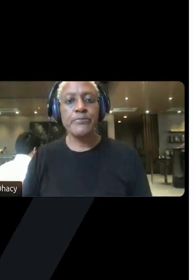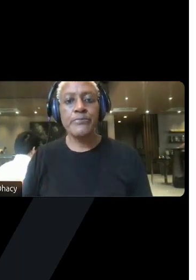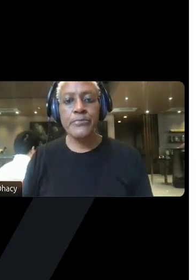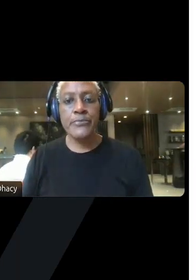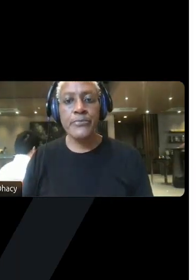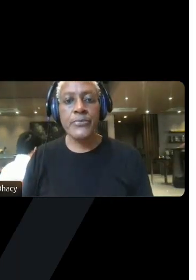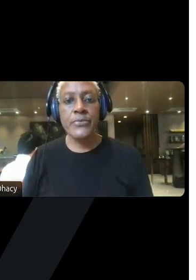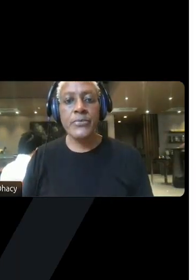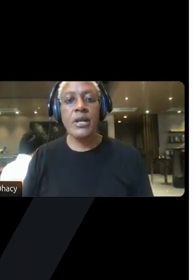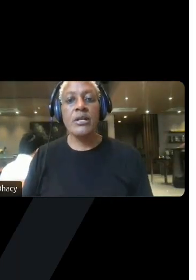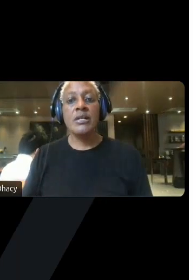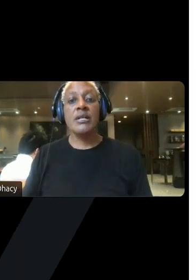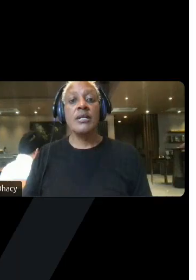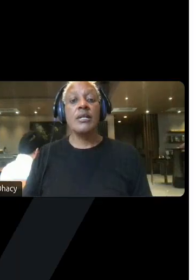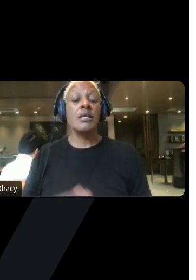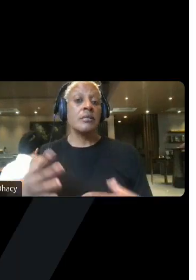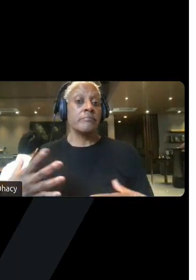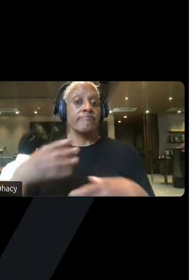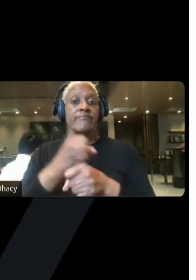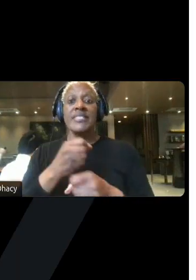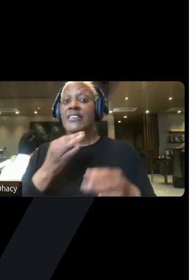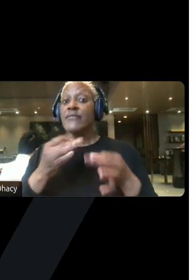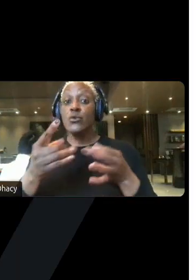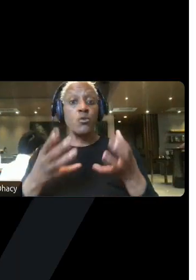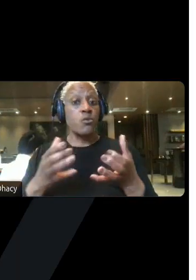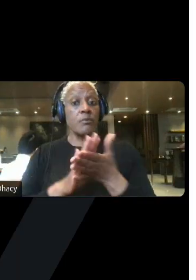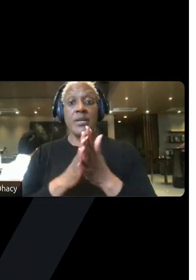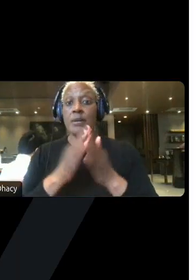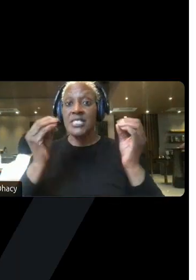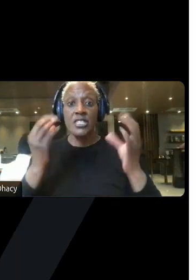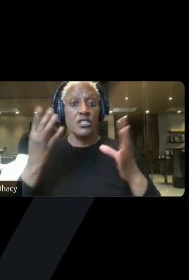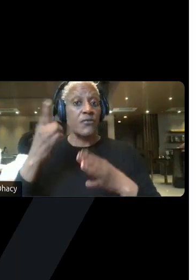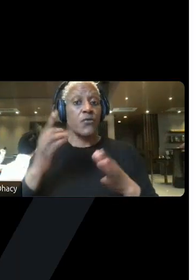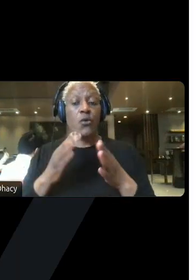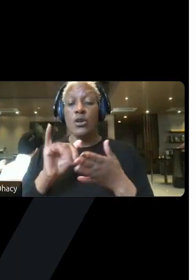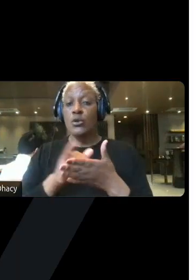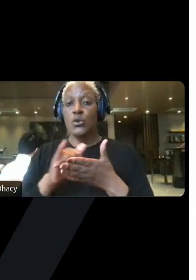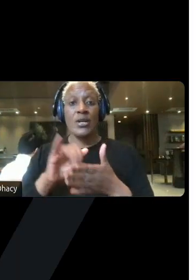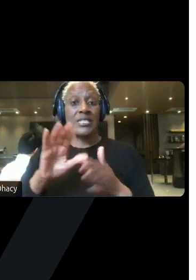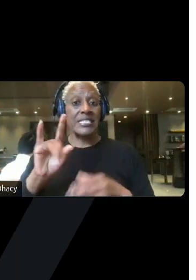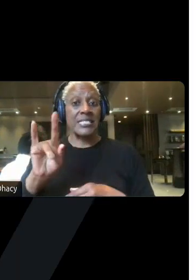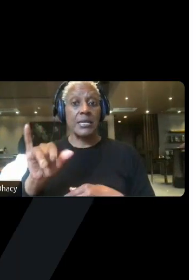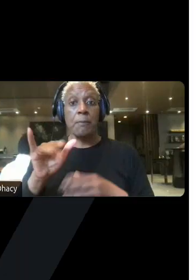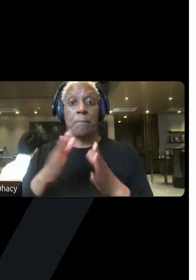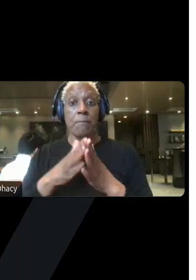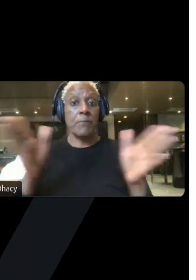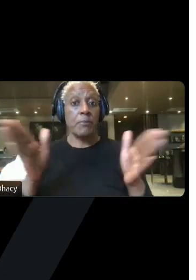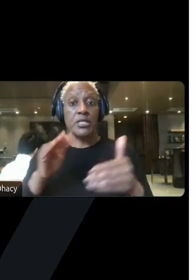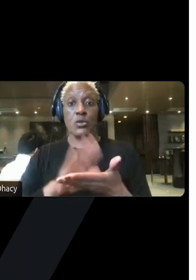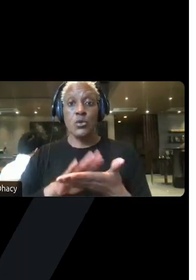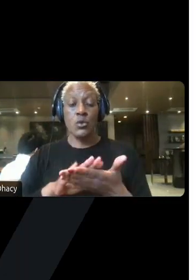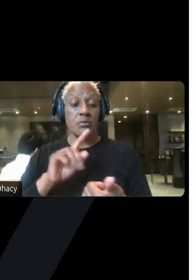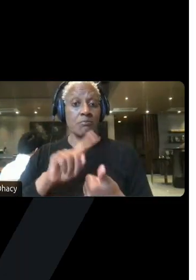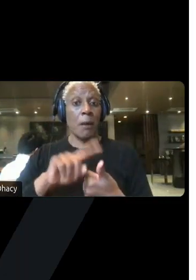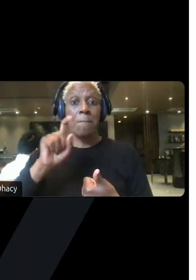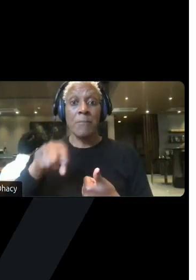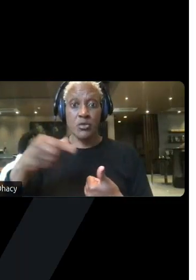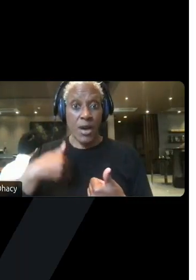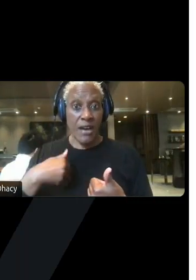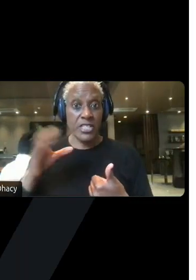To sum everything up, in order to teach at New York City Public Schools, you must be